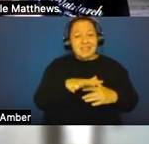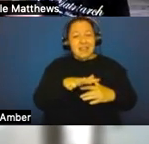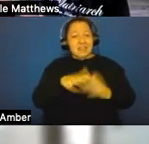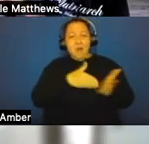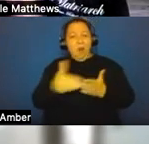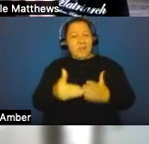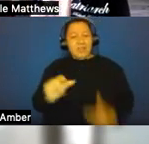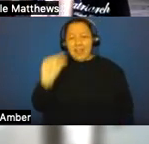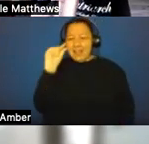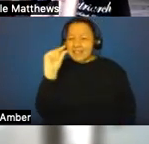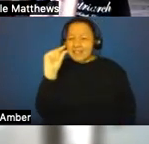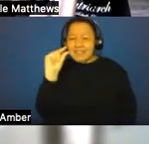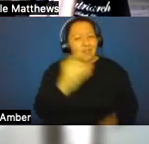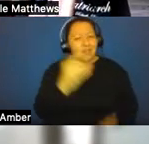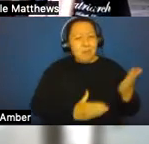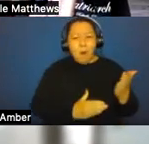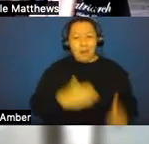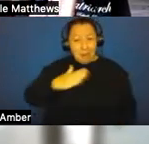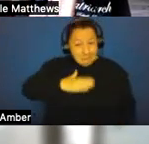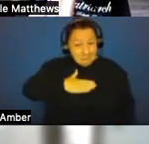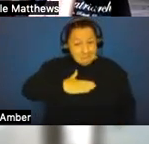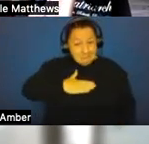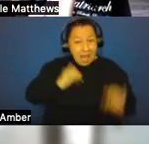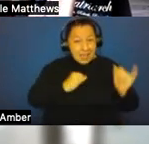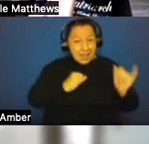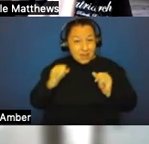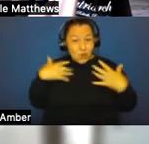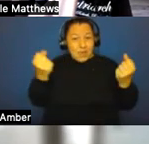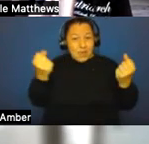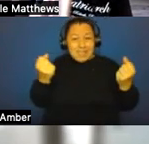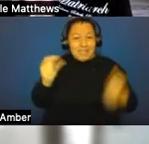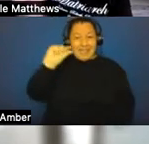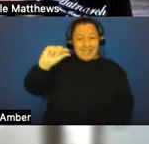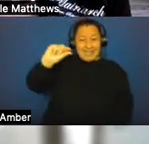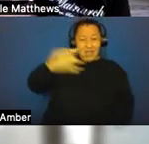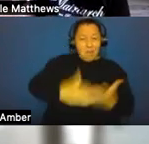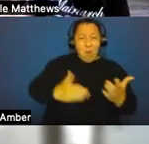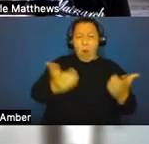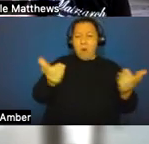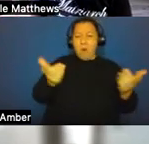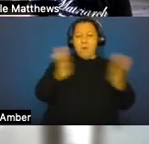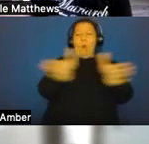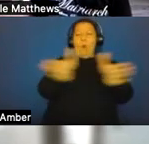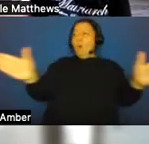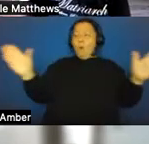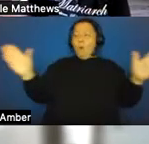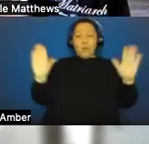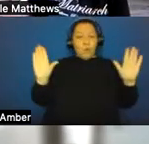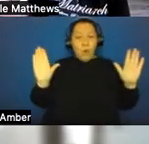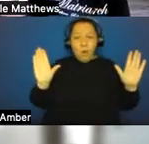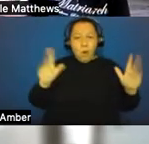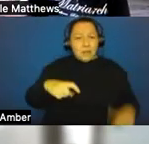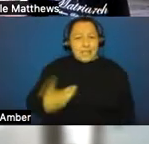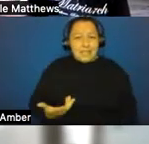my individual healing is such a small piece of the big puzzle, right? And that's the way that classism can show up in